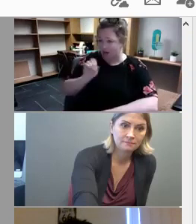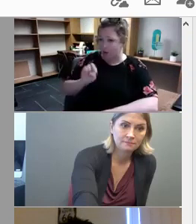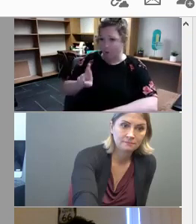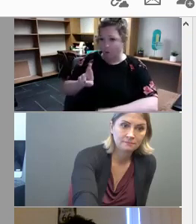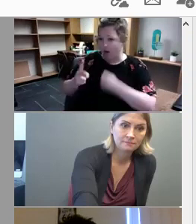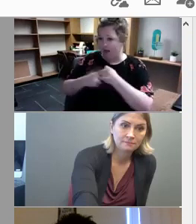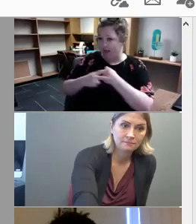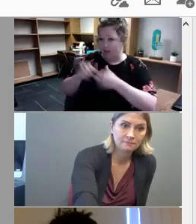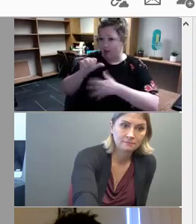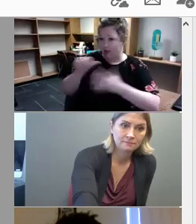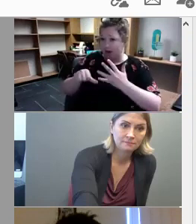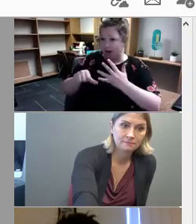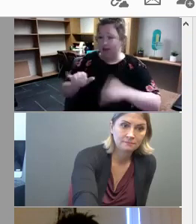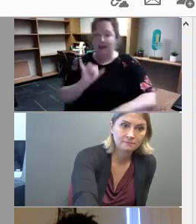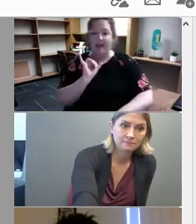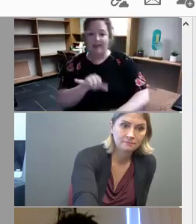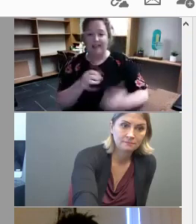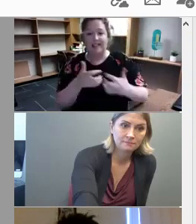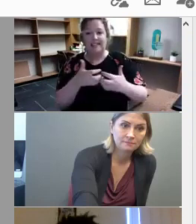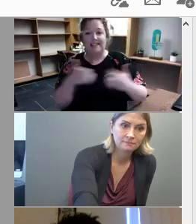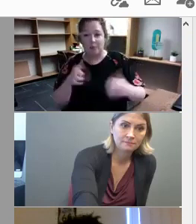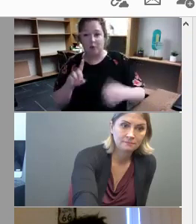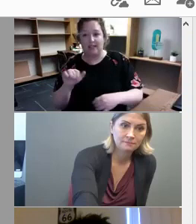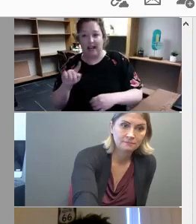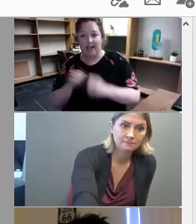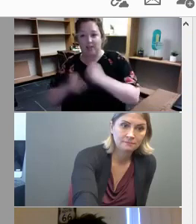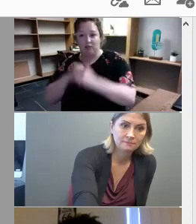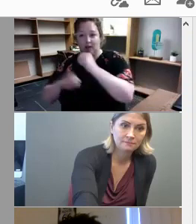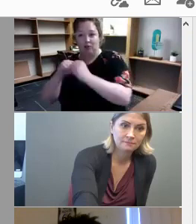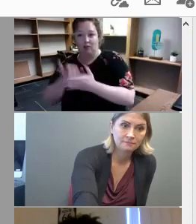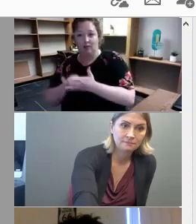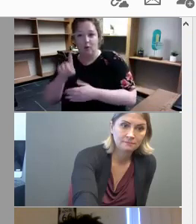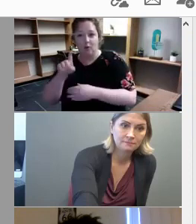is a separate data structure that we have to maintain now? Okay.